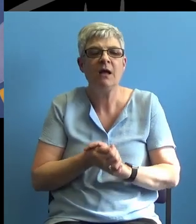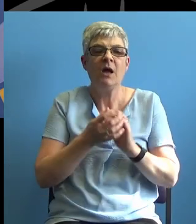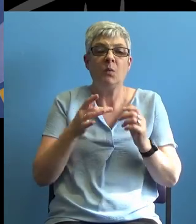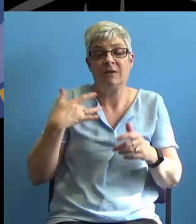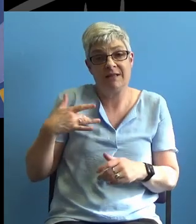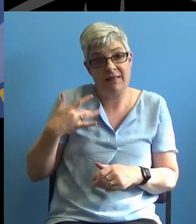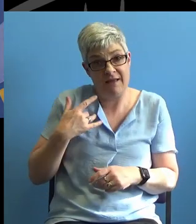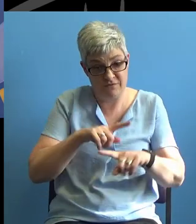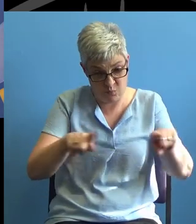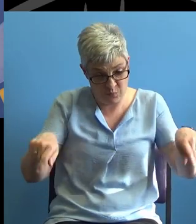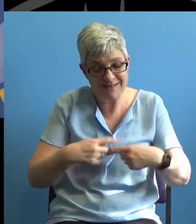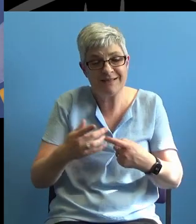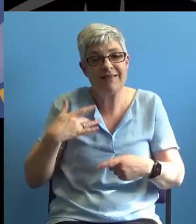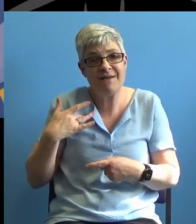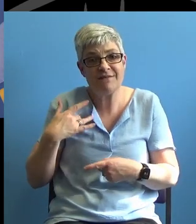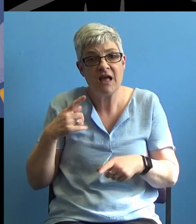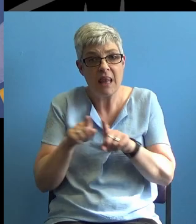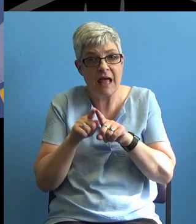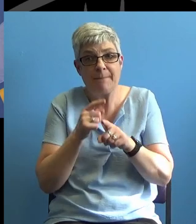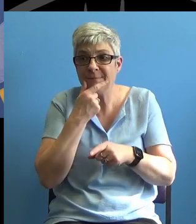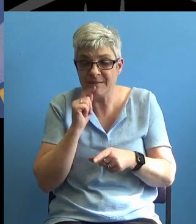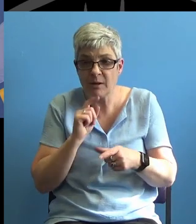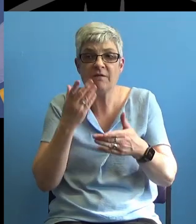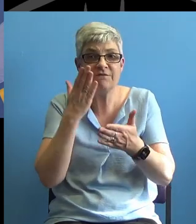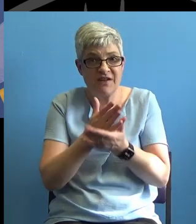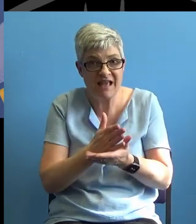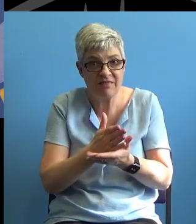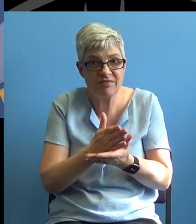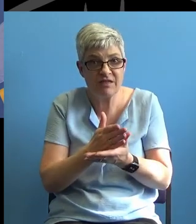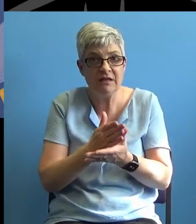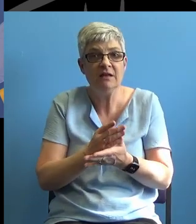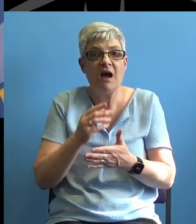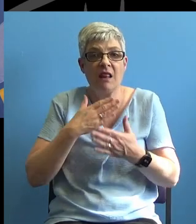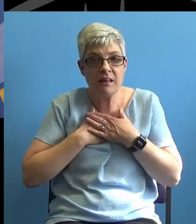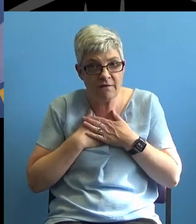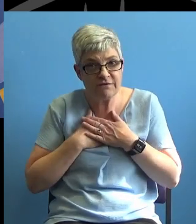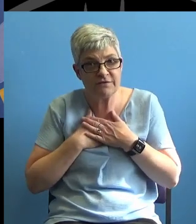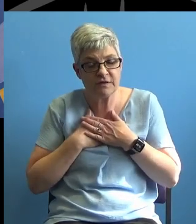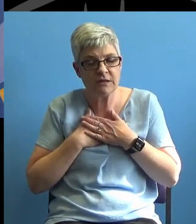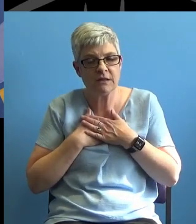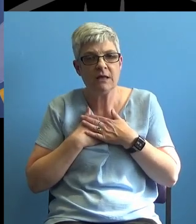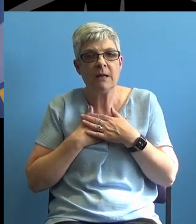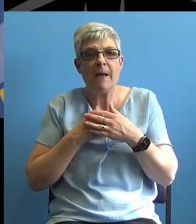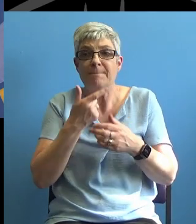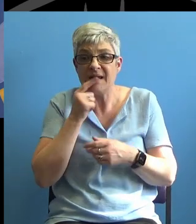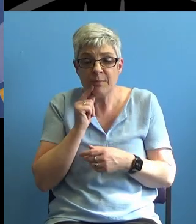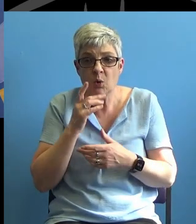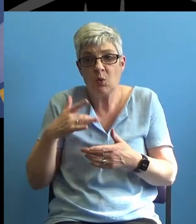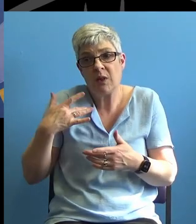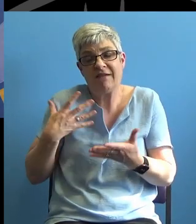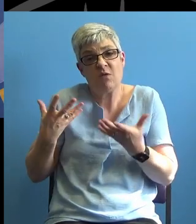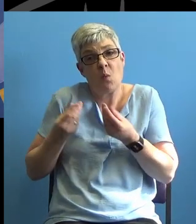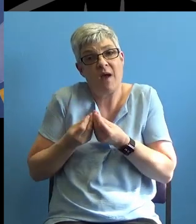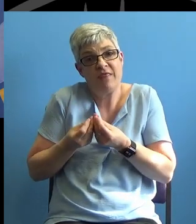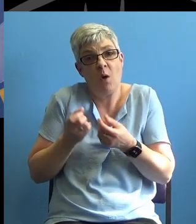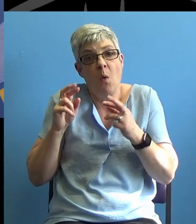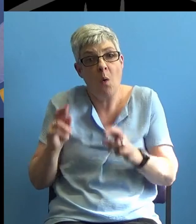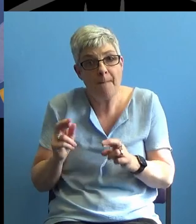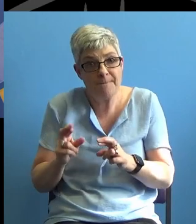of chapter 5, as people of faith and love. We are to live as people, verse 8, who live with hope,